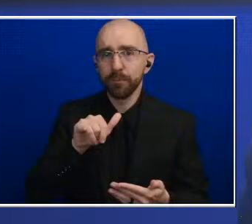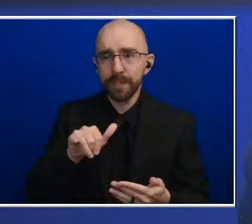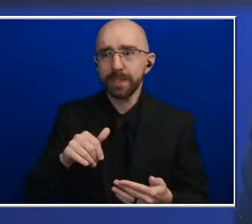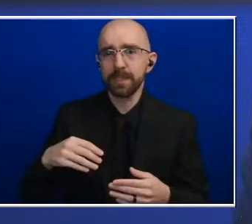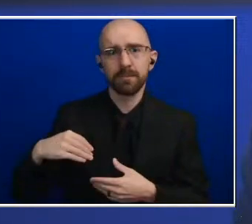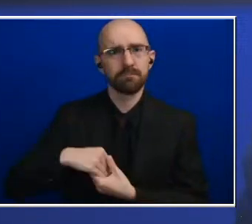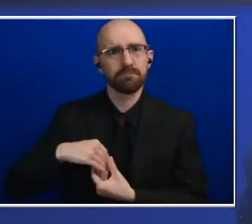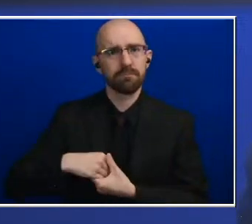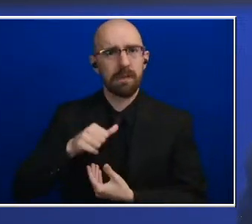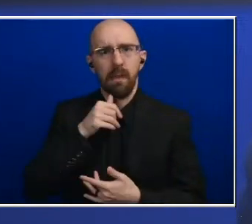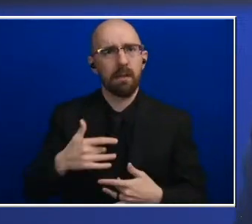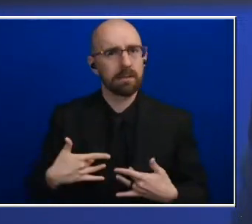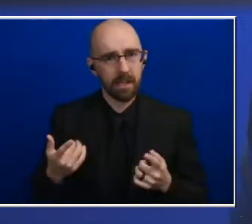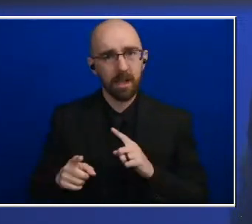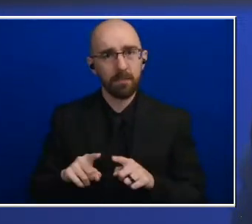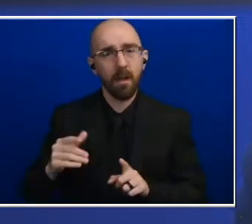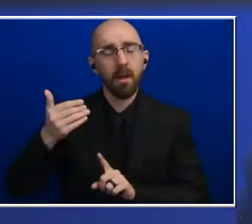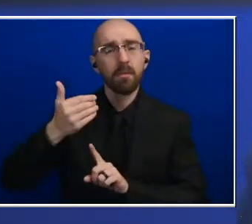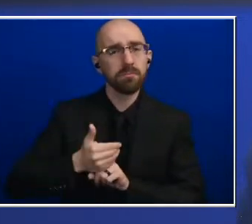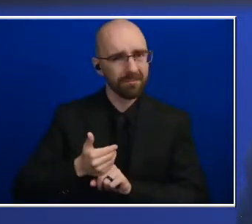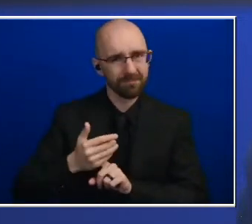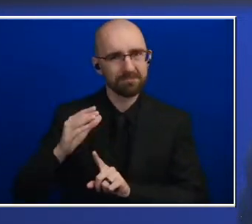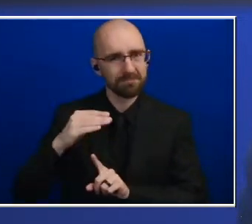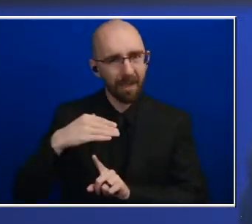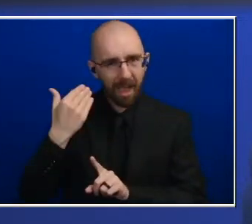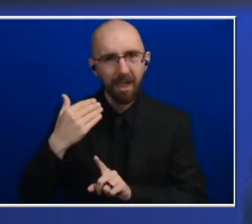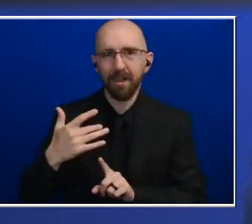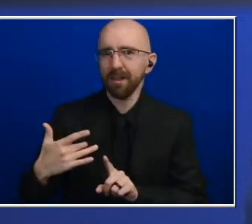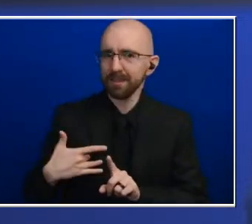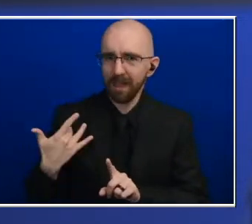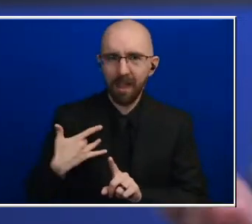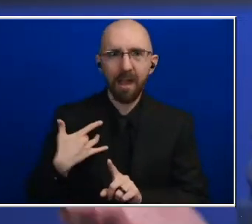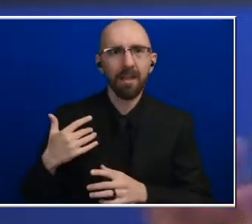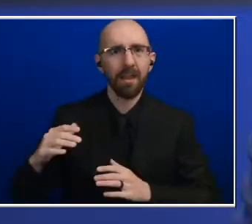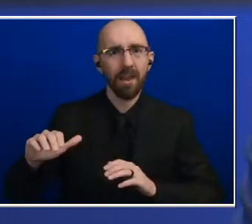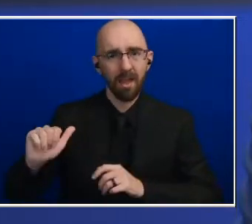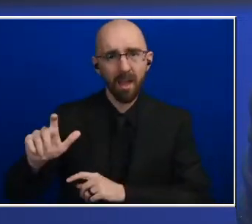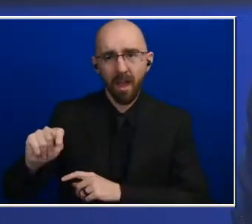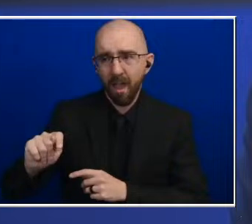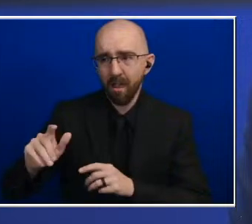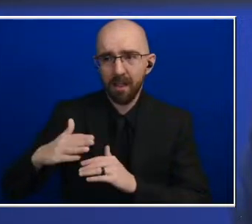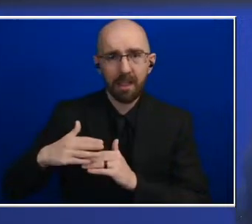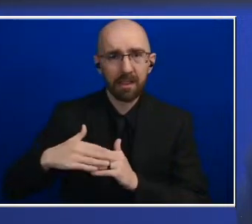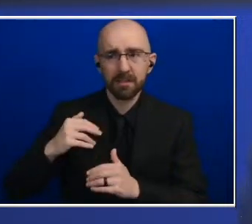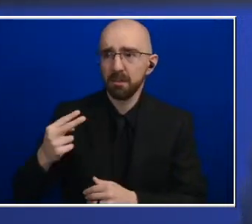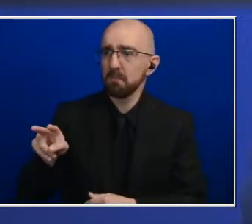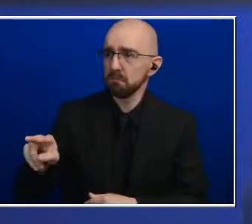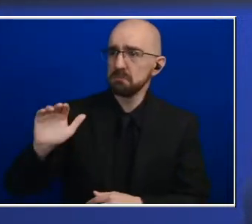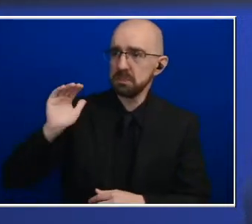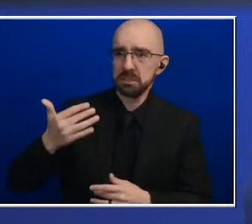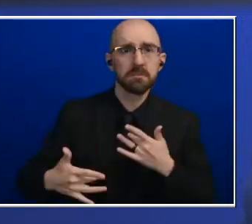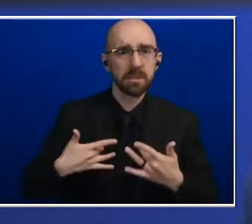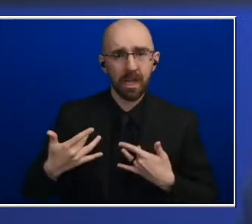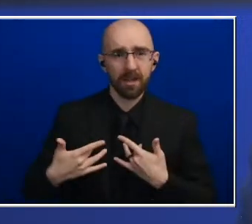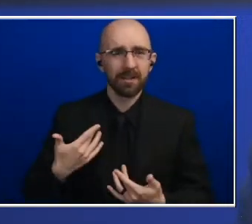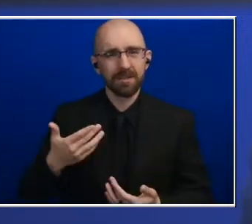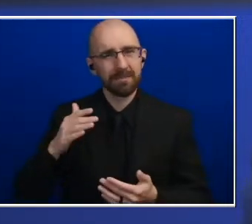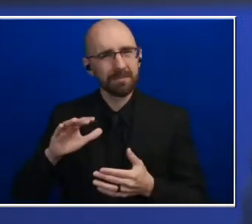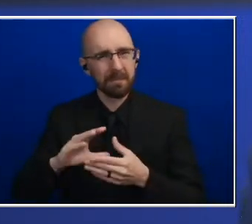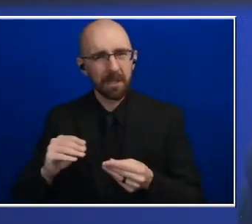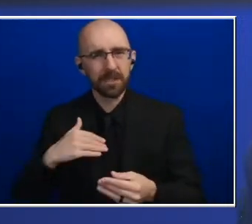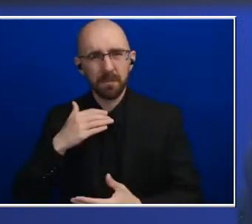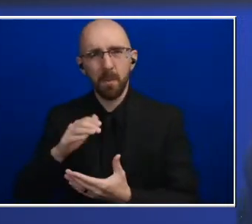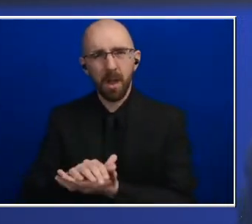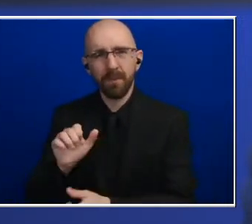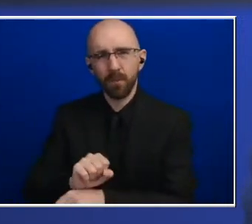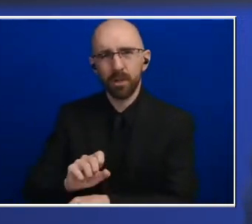me believe they were excited to be there. And as I mentioned before, my wife Amy works at St. Luke's in the blood bank. And so I have a